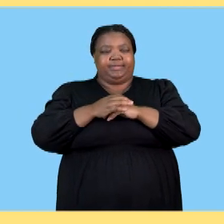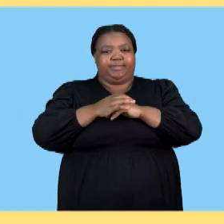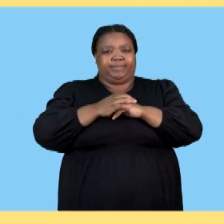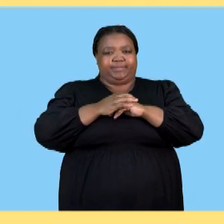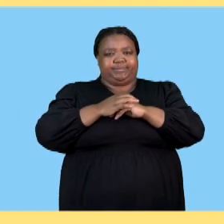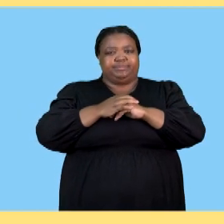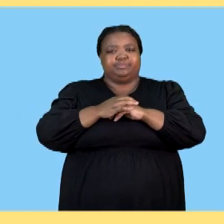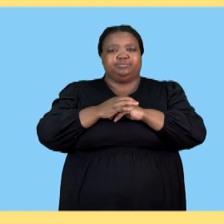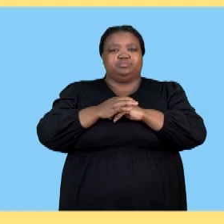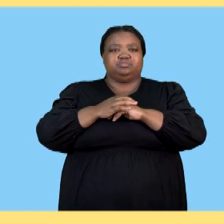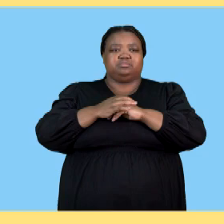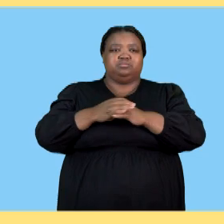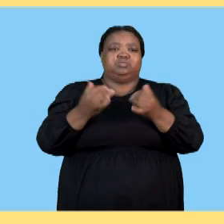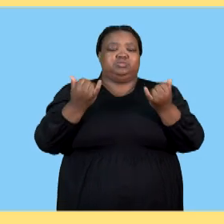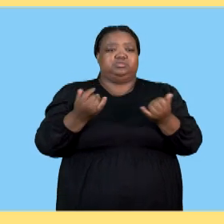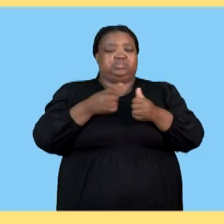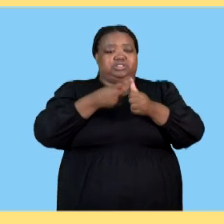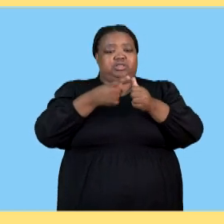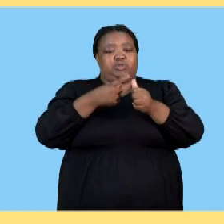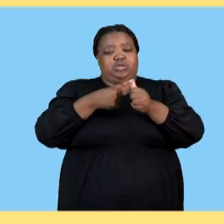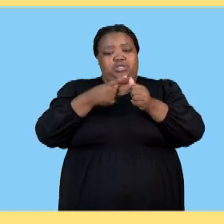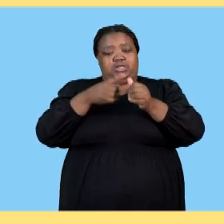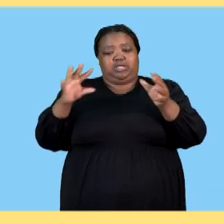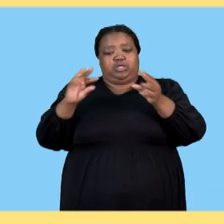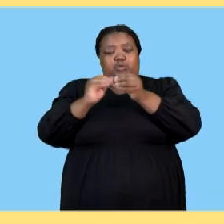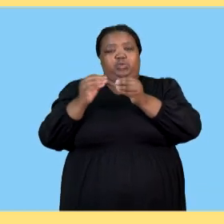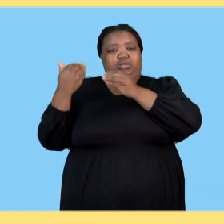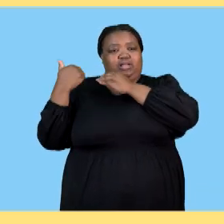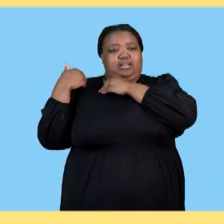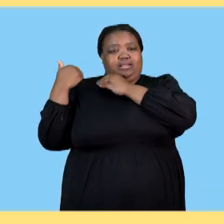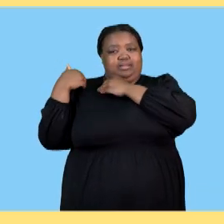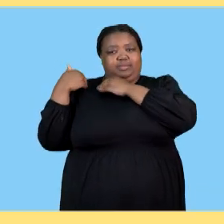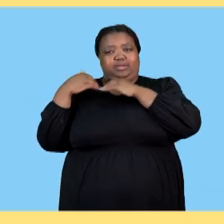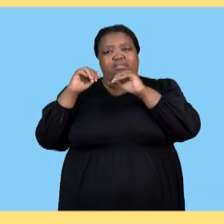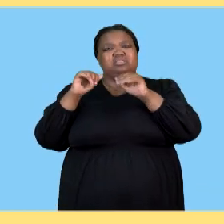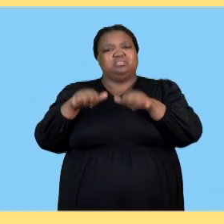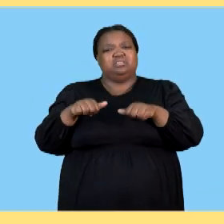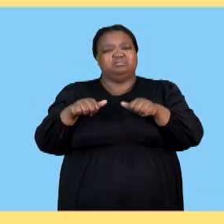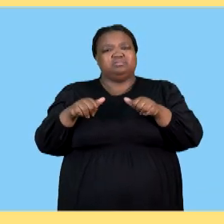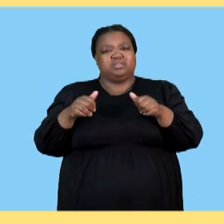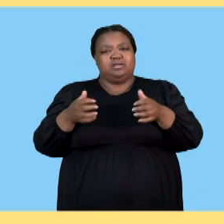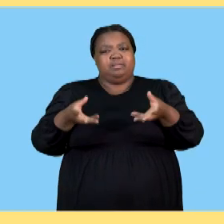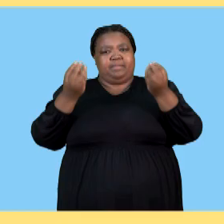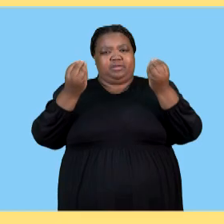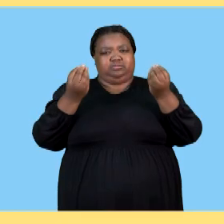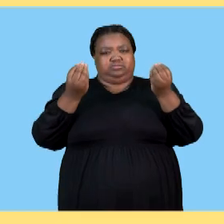total liabilities. When I am calculating my total liabilities, I have to get